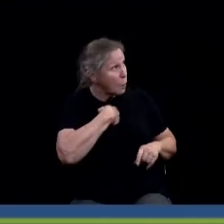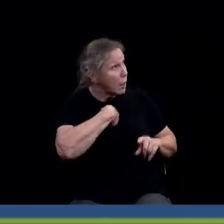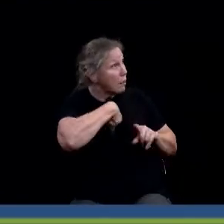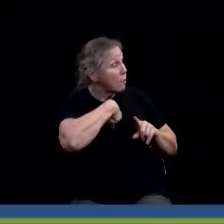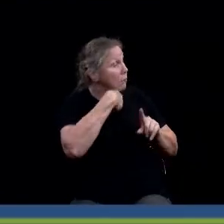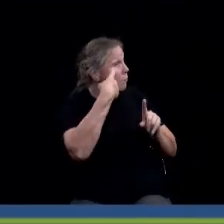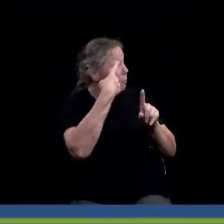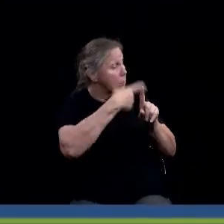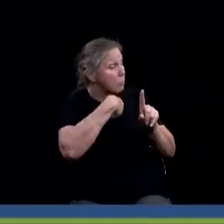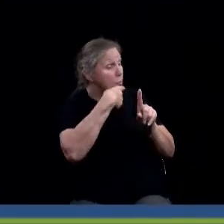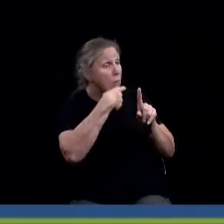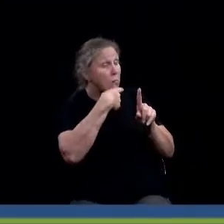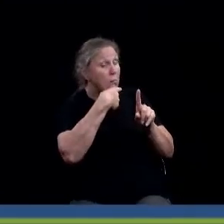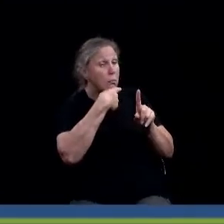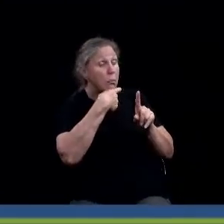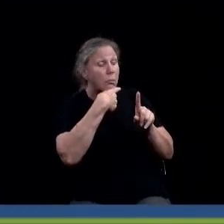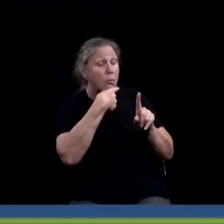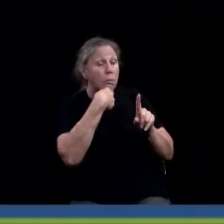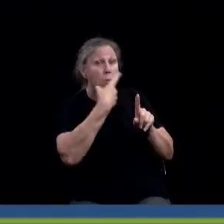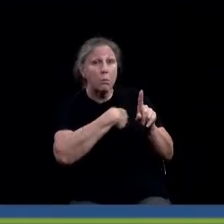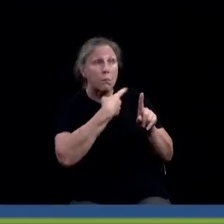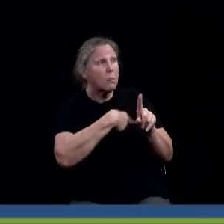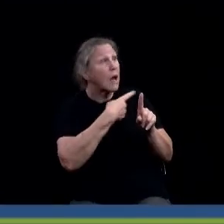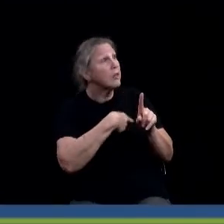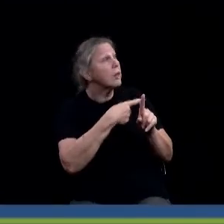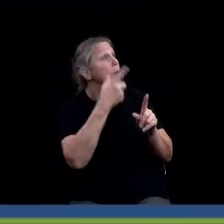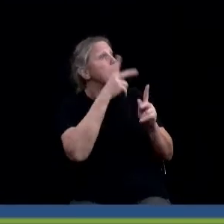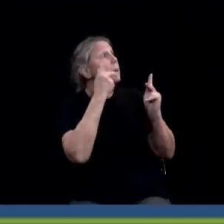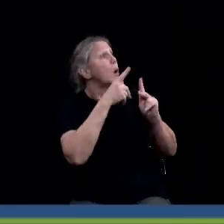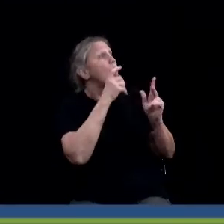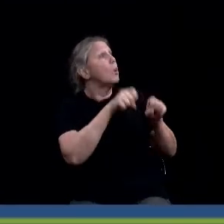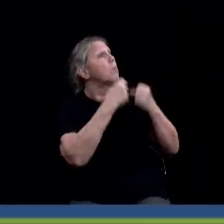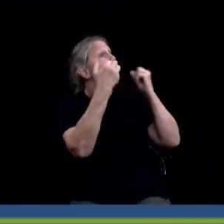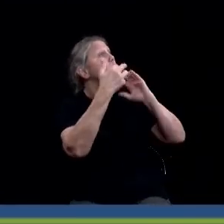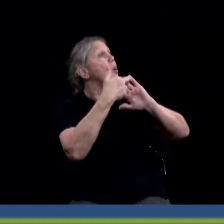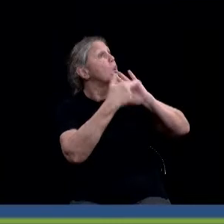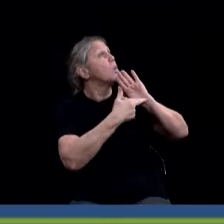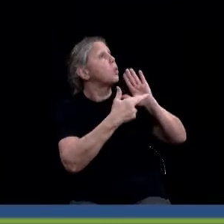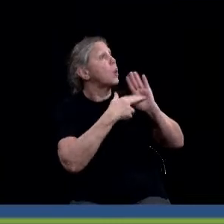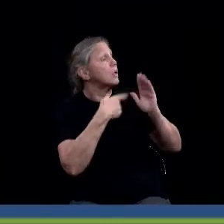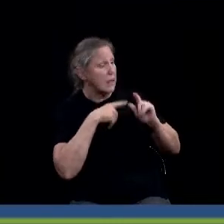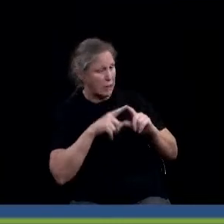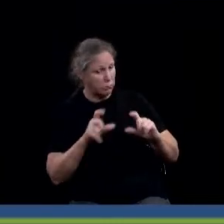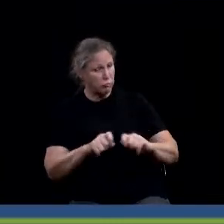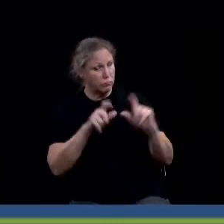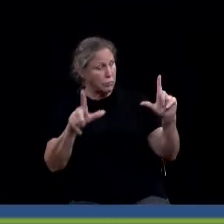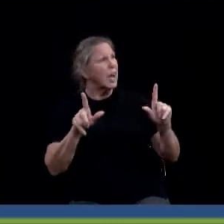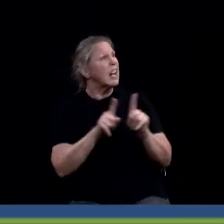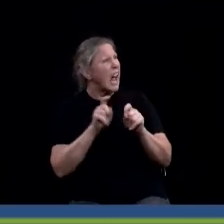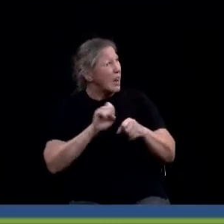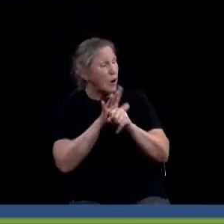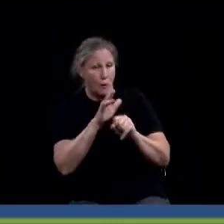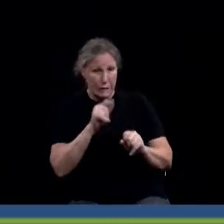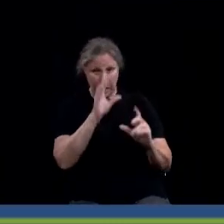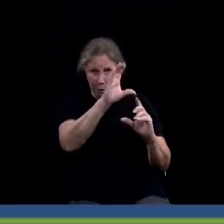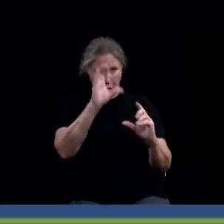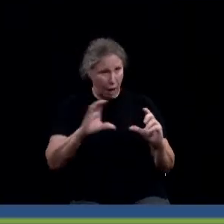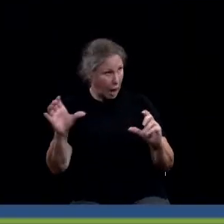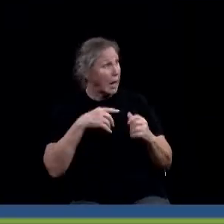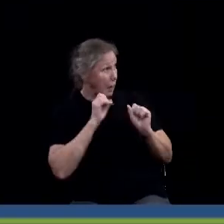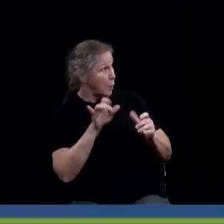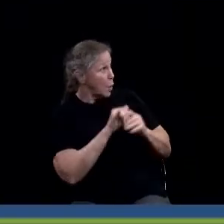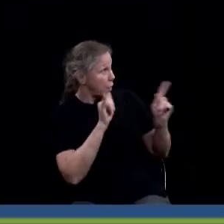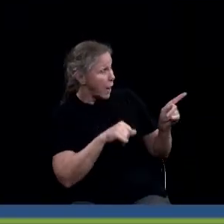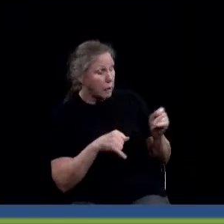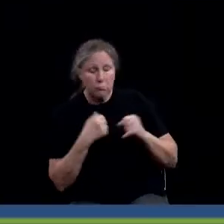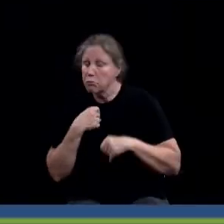violation reports in a dashboard type view like we've done for the COVID pandemic. And so Chris Randazzo contacted